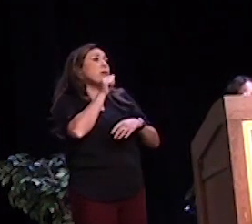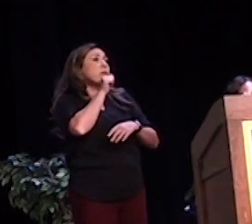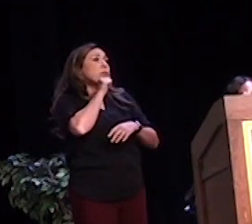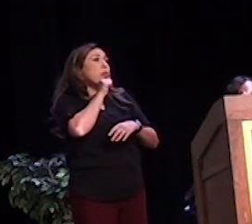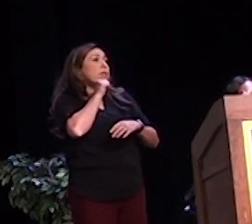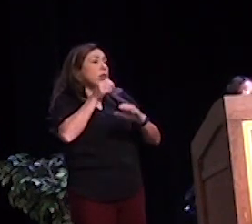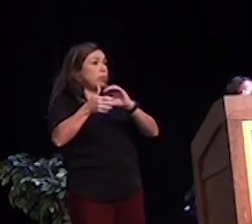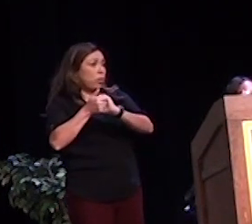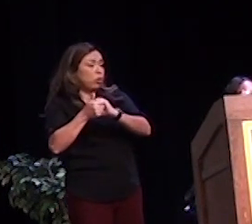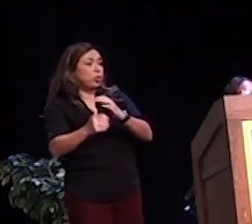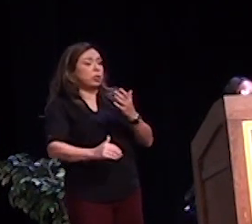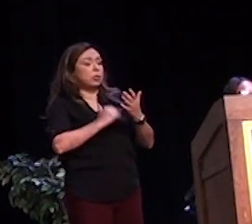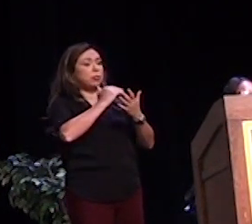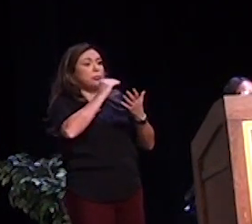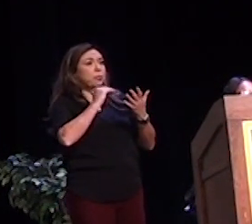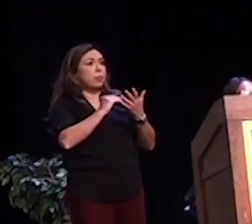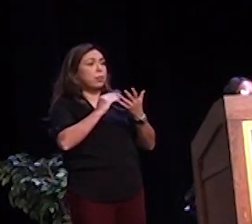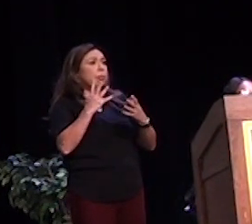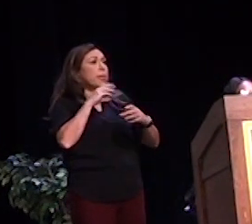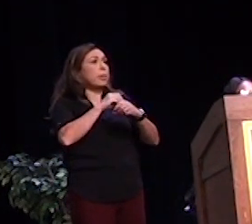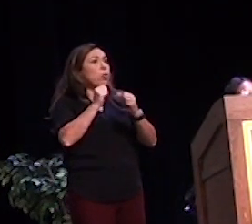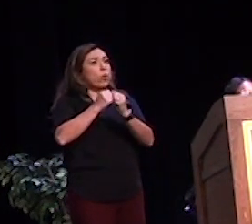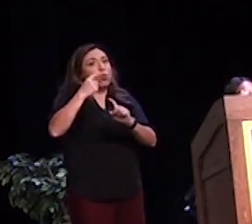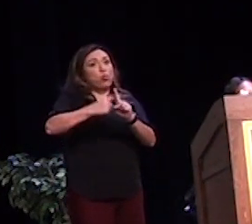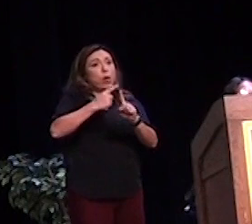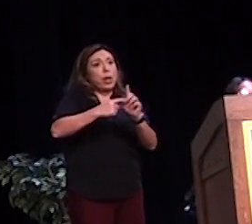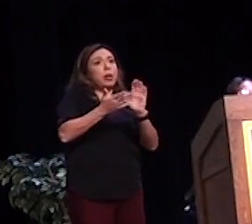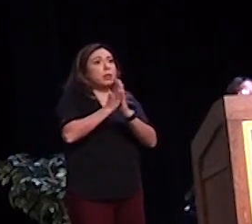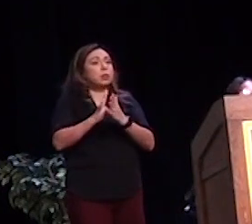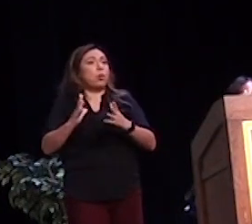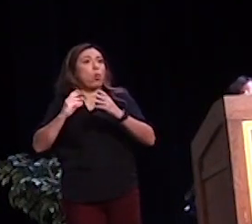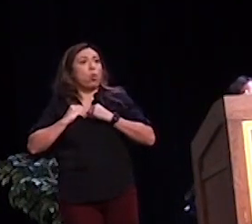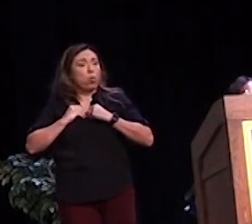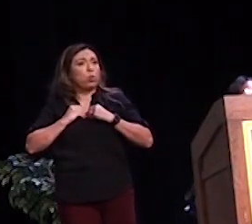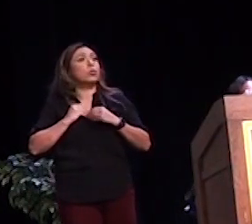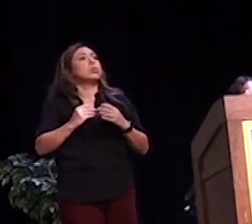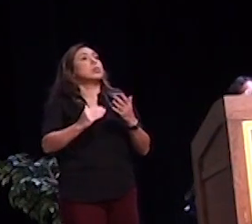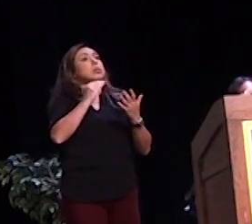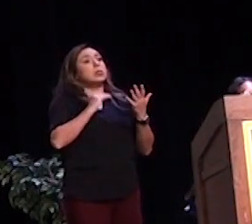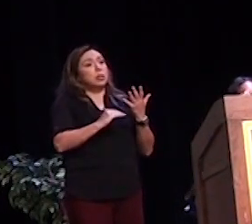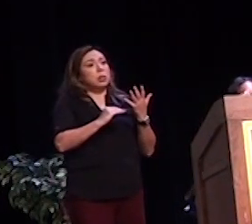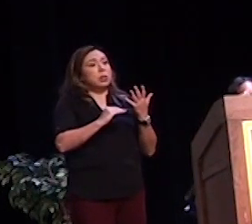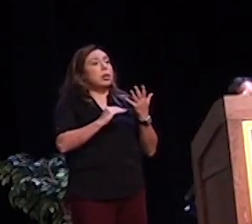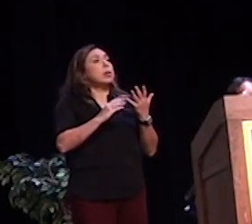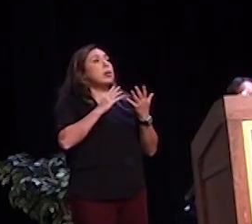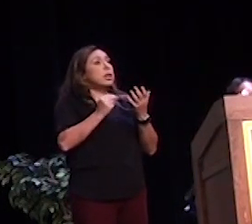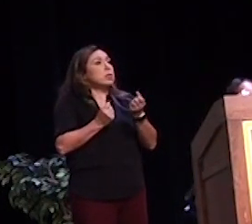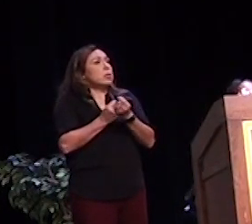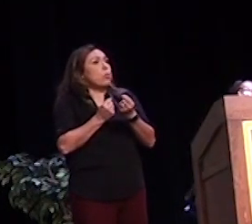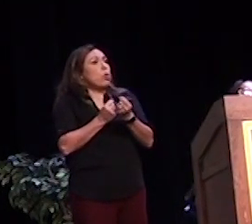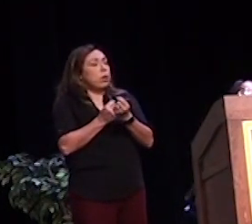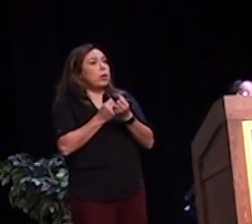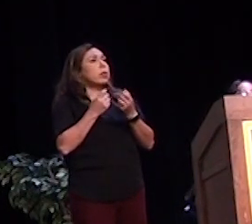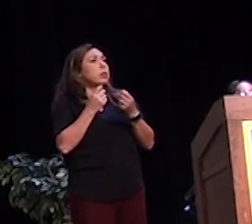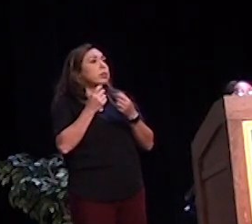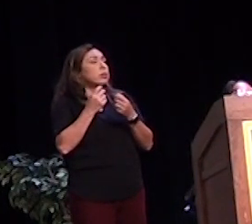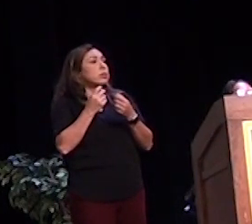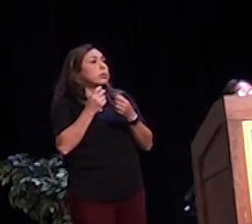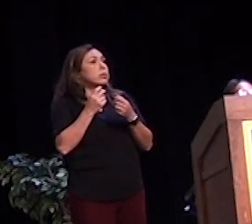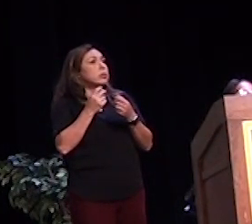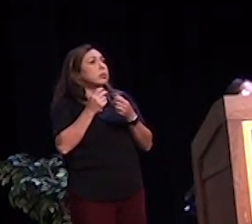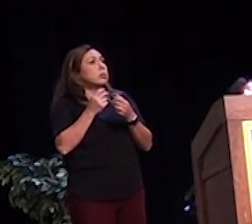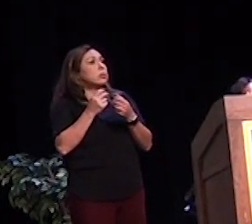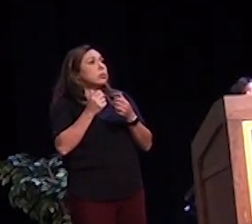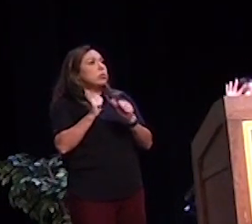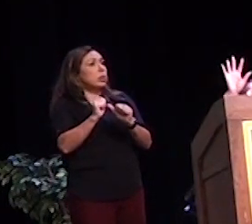public-private partnership, engaging with the rental owners and operators, and supporting a public information campaign to